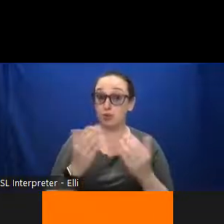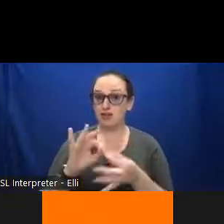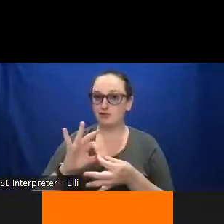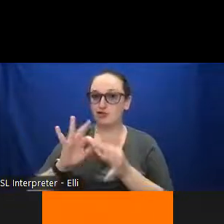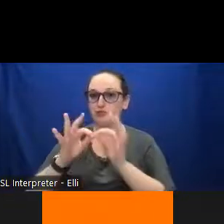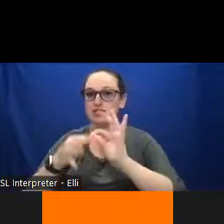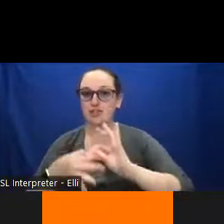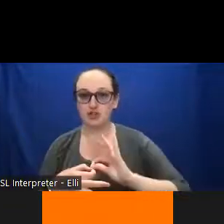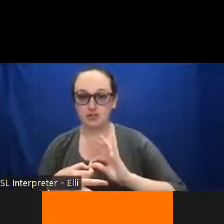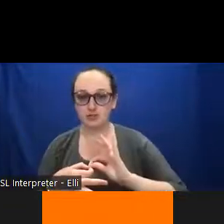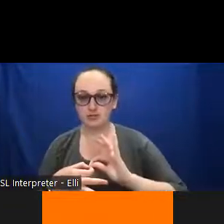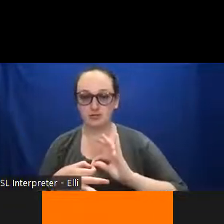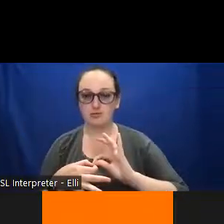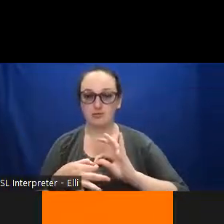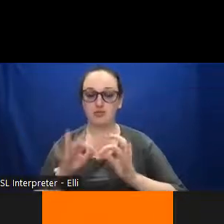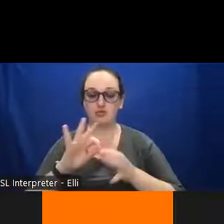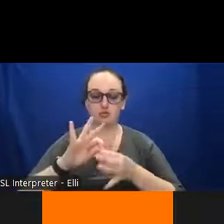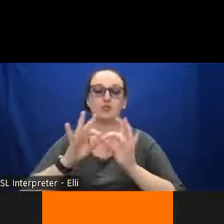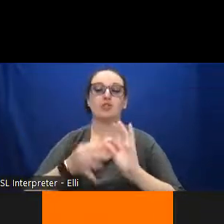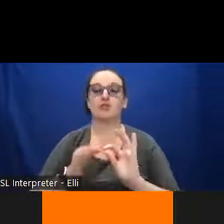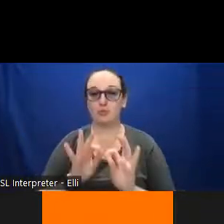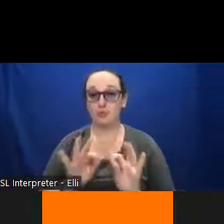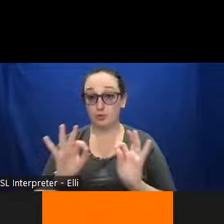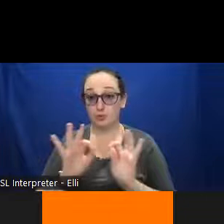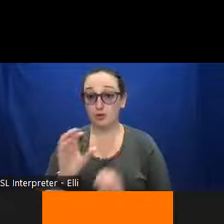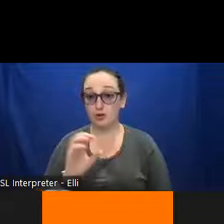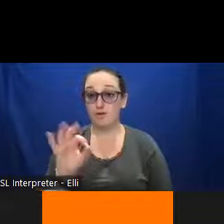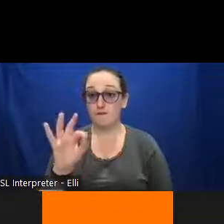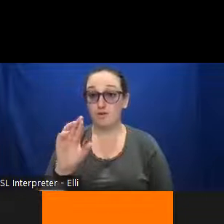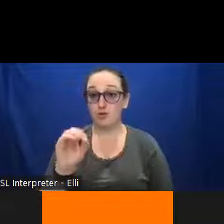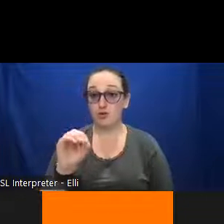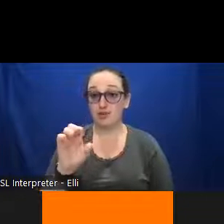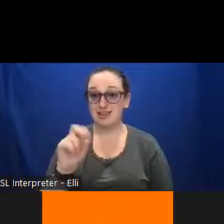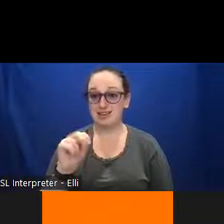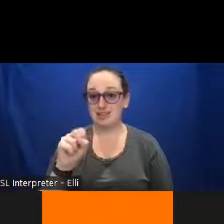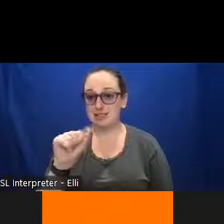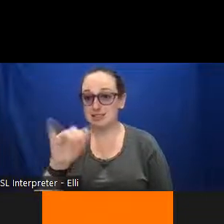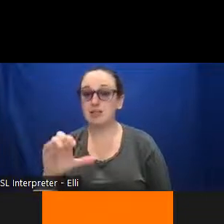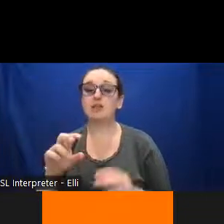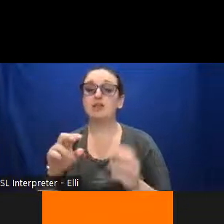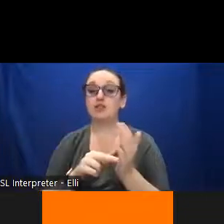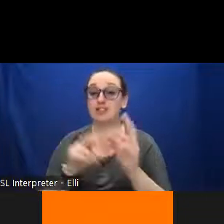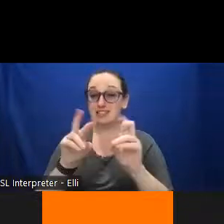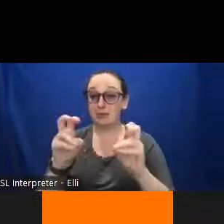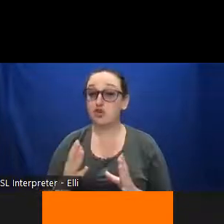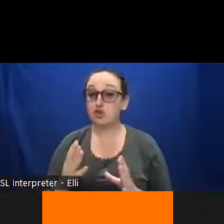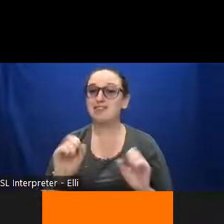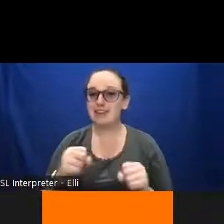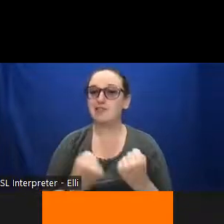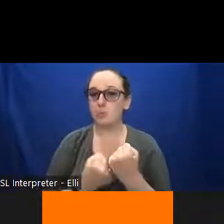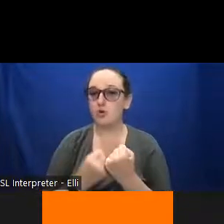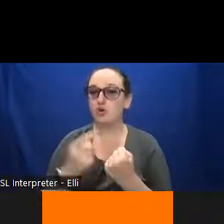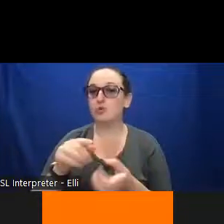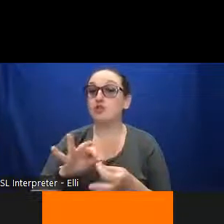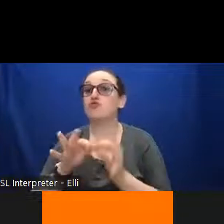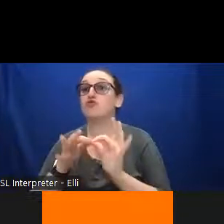piece that's important, and forensic nurse examiners can certainly support you in interpreting